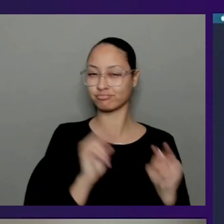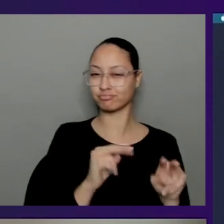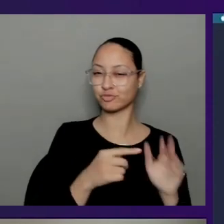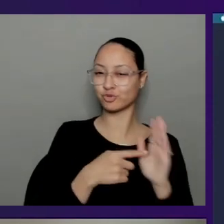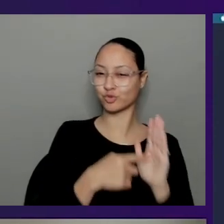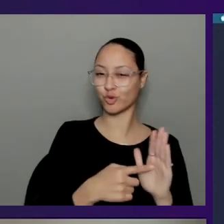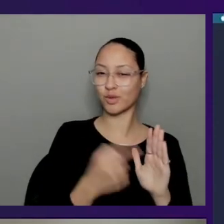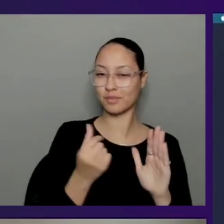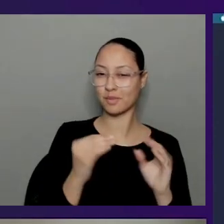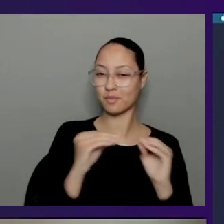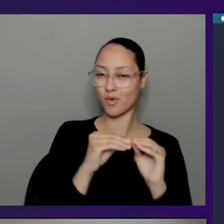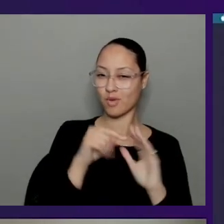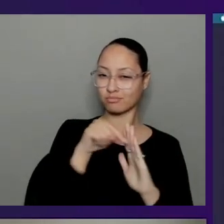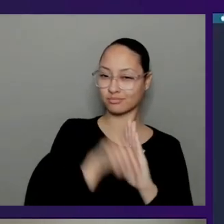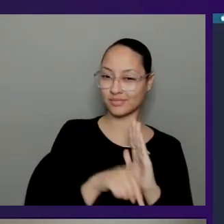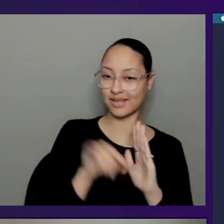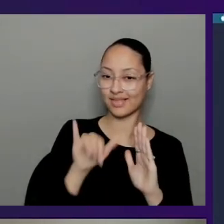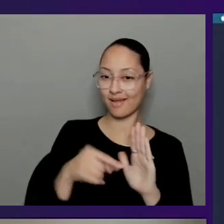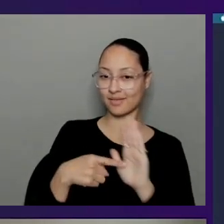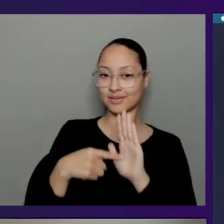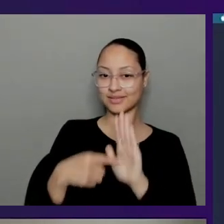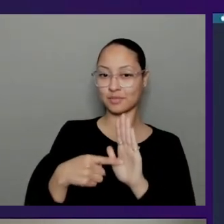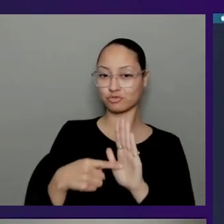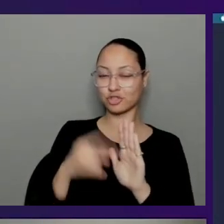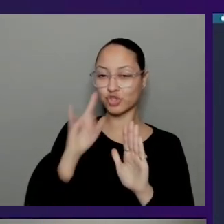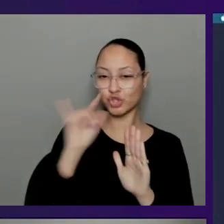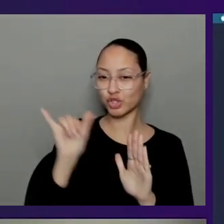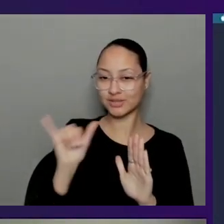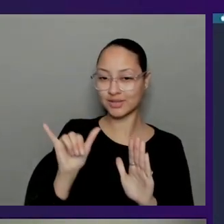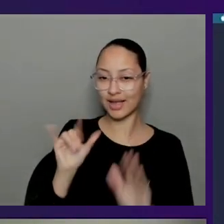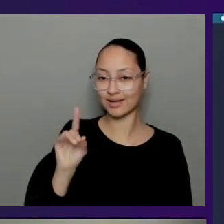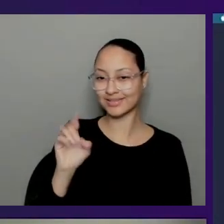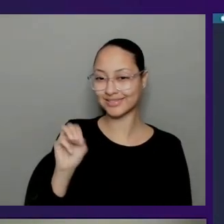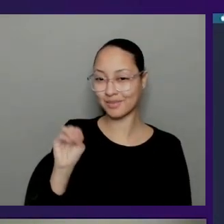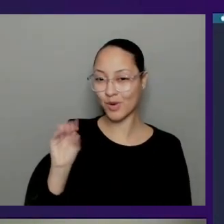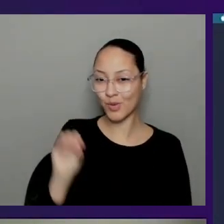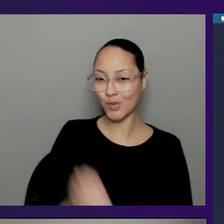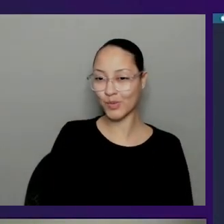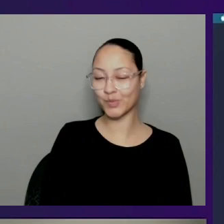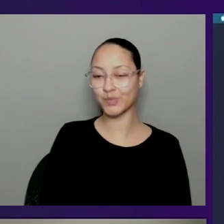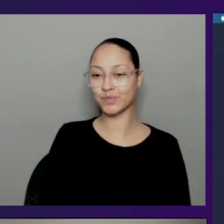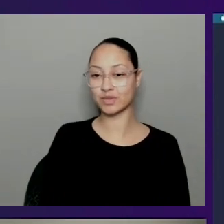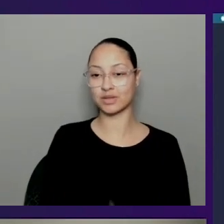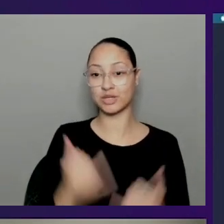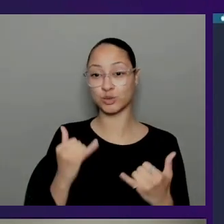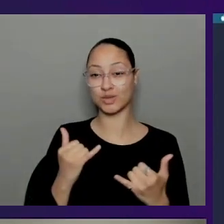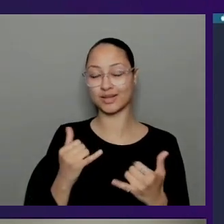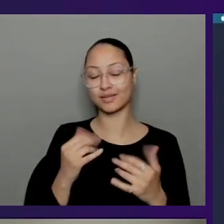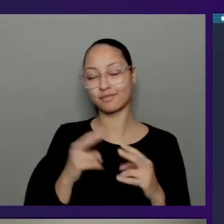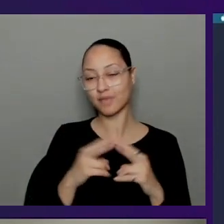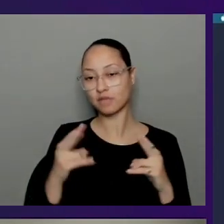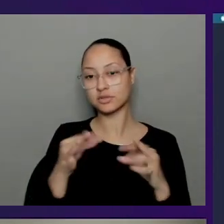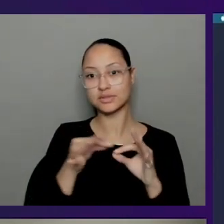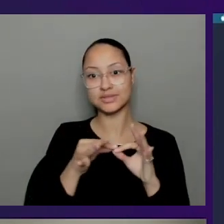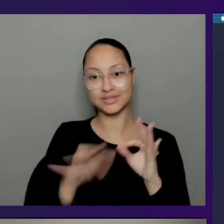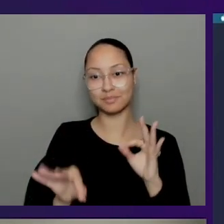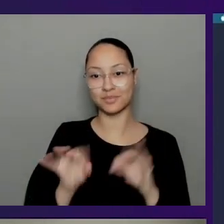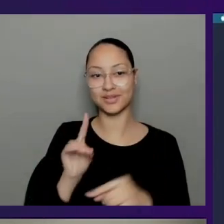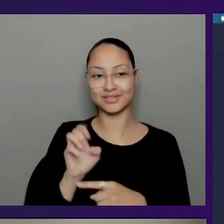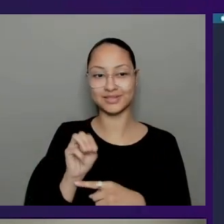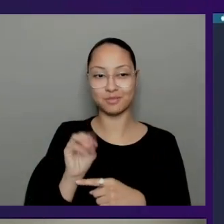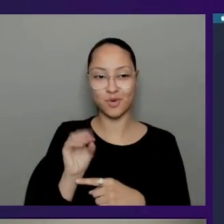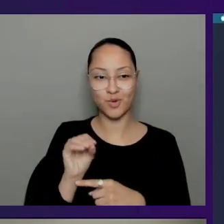to look like and how it works. So we're just having a very, very simple demo today. We have a home